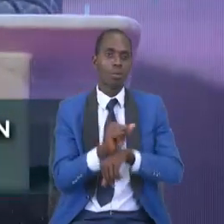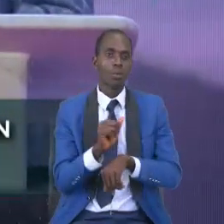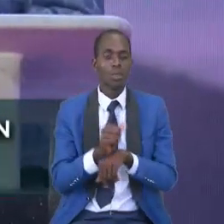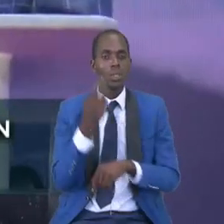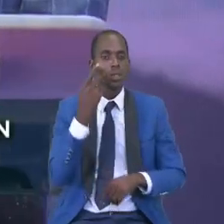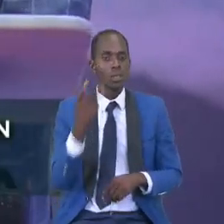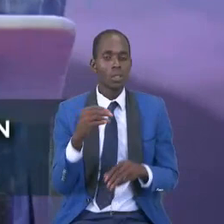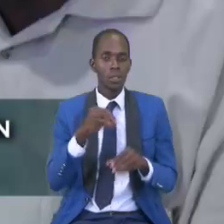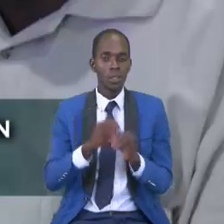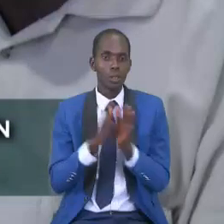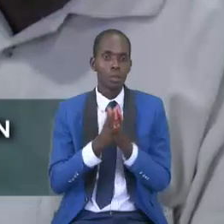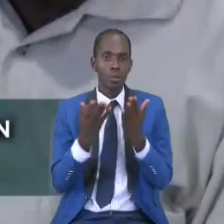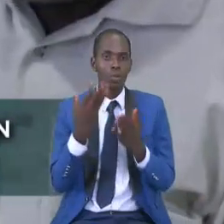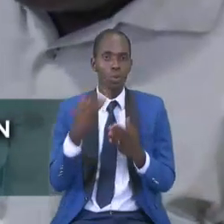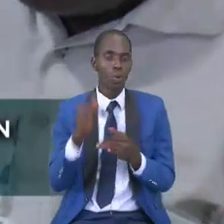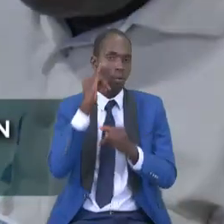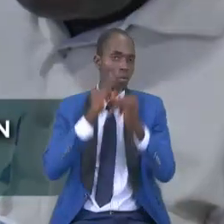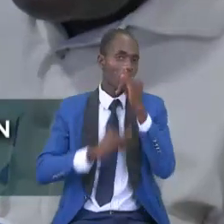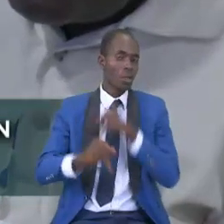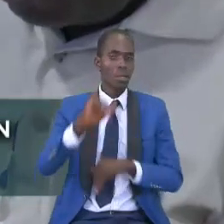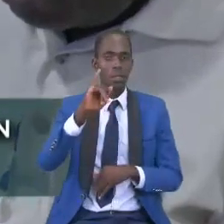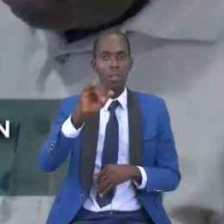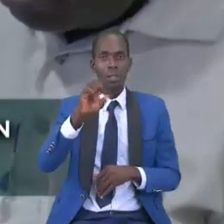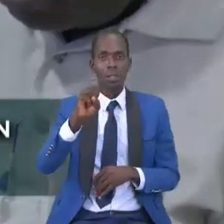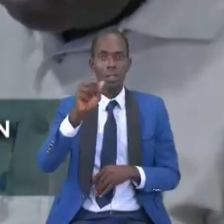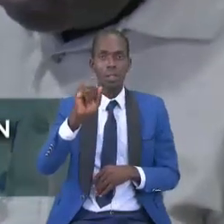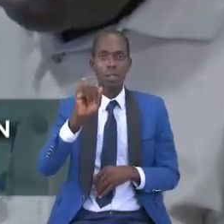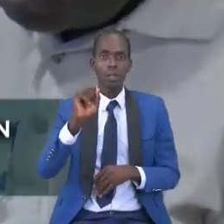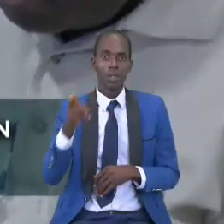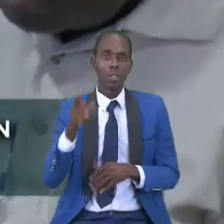looking at Isaiah chapter 58. I'm reading from verse 1.